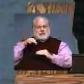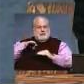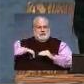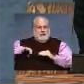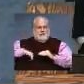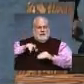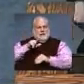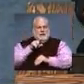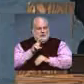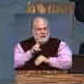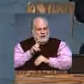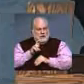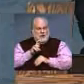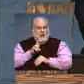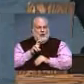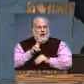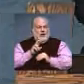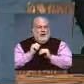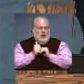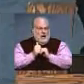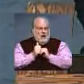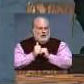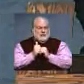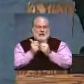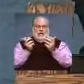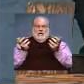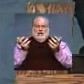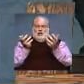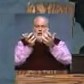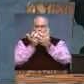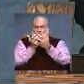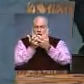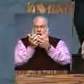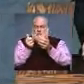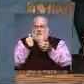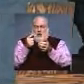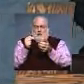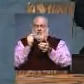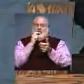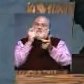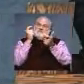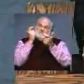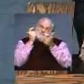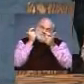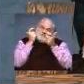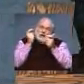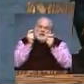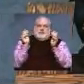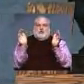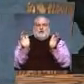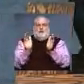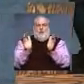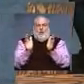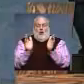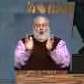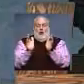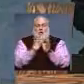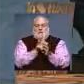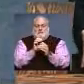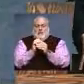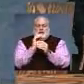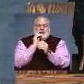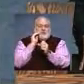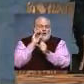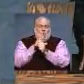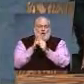Let's look at ways to integrate apartments, not big complexes, but smaller complexes, into neighborhoods that